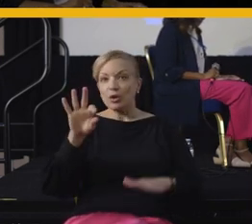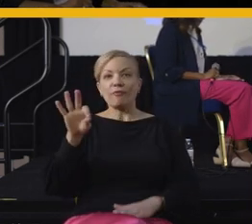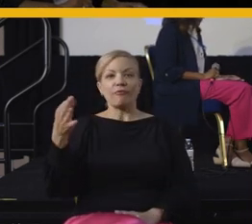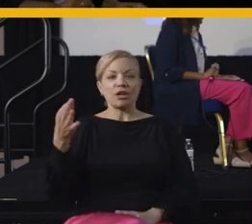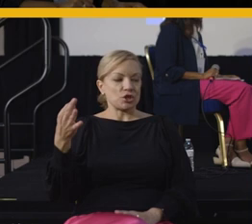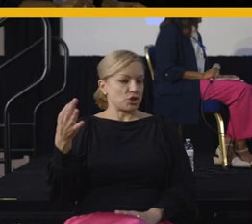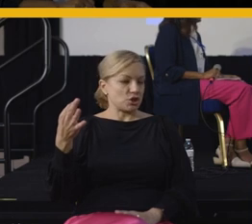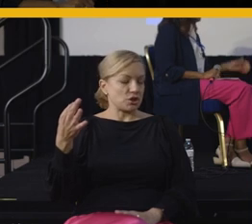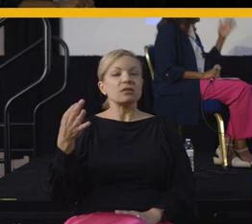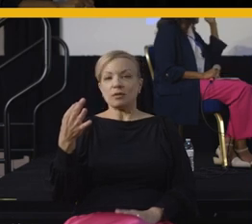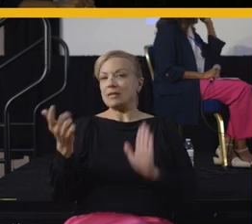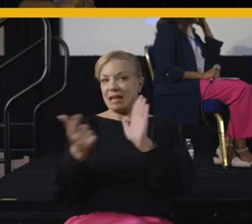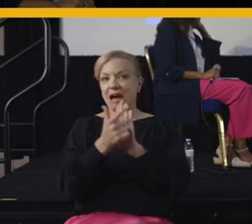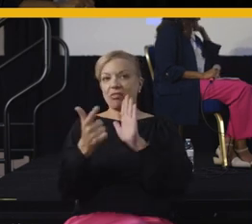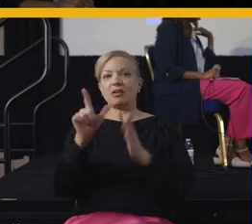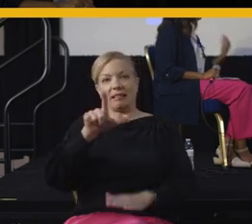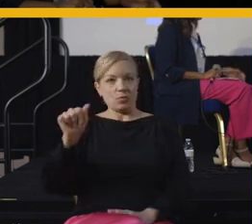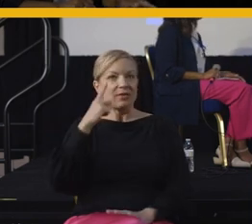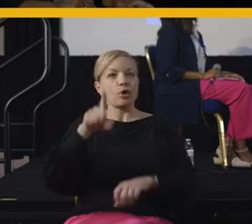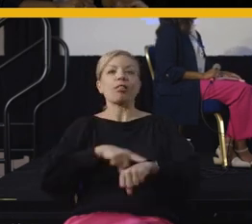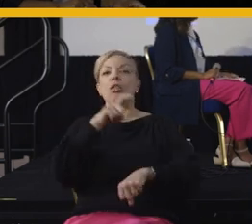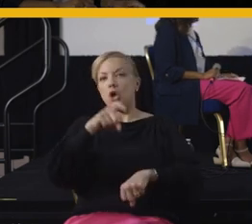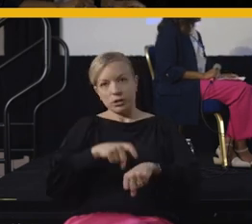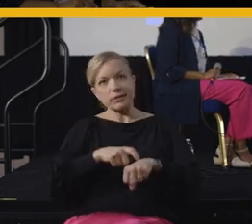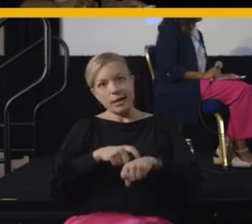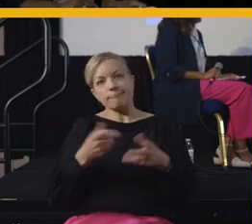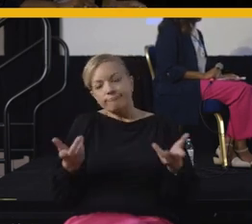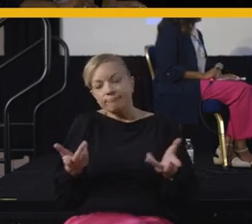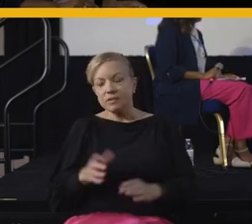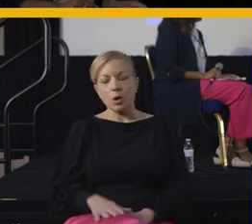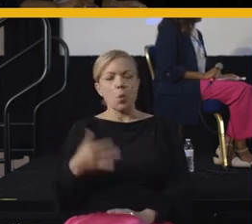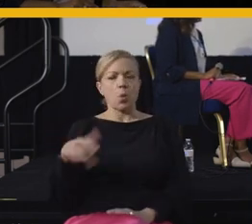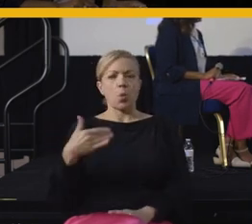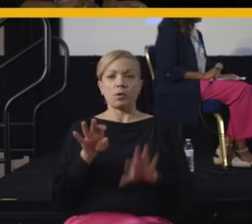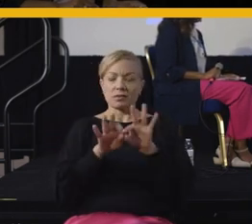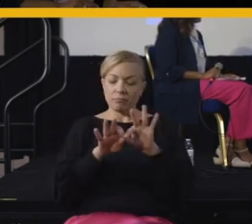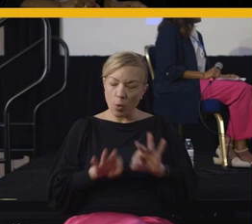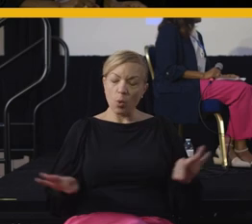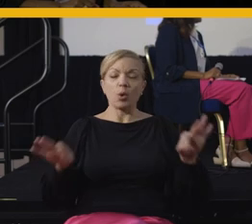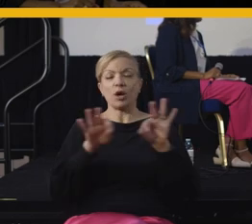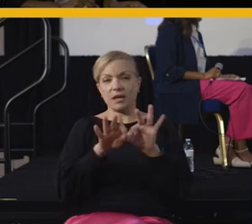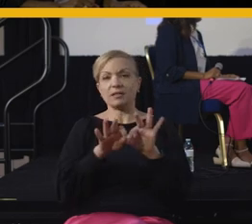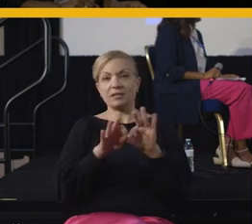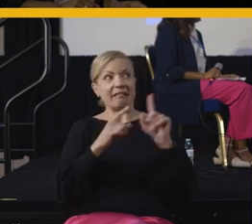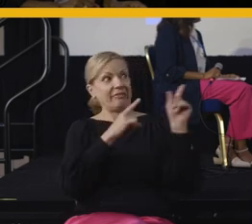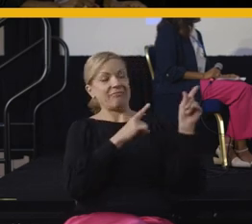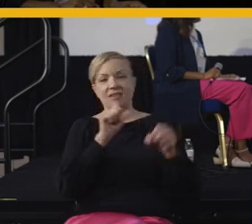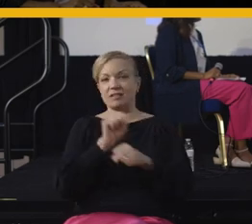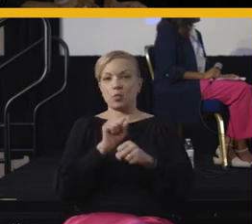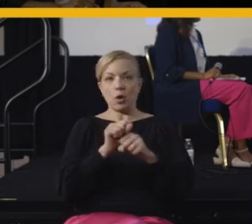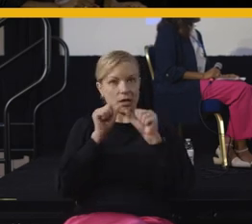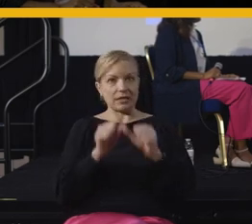was outlawed in Louisiana for a really long time, so it's incredibly important that this kind of work is